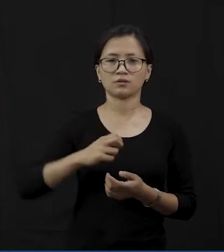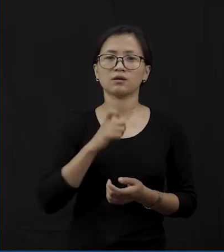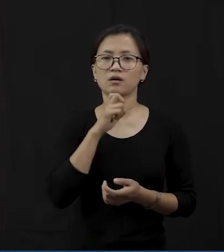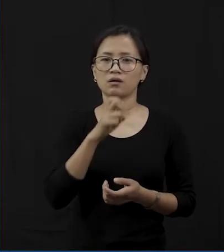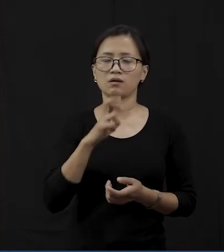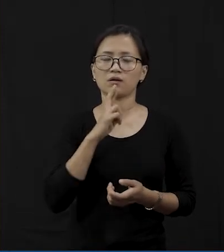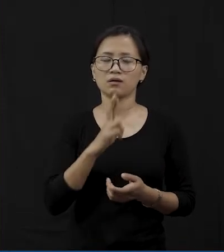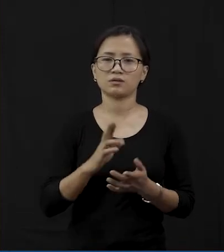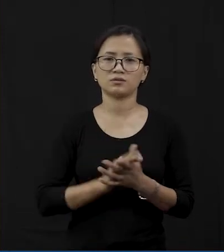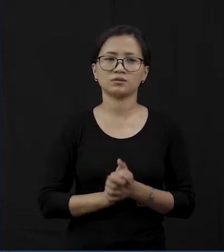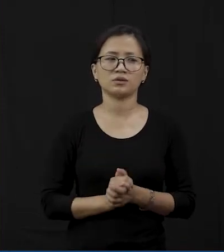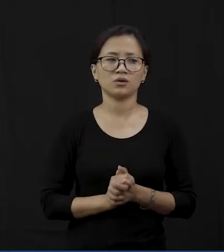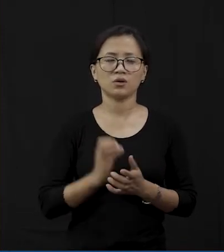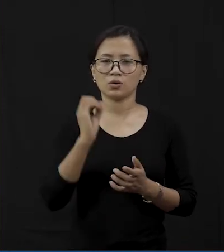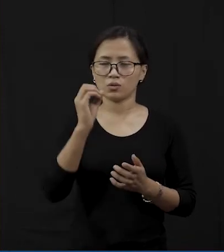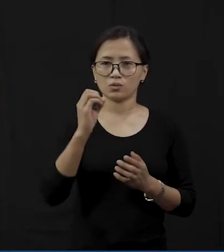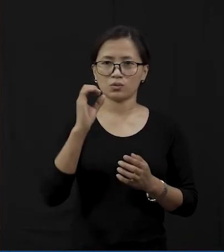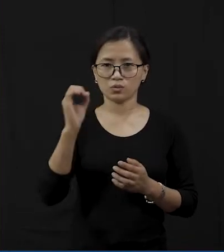odd numbers.